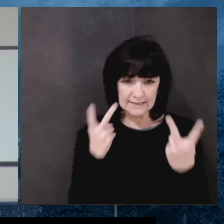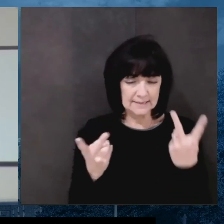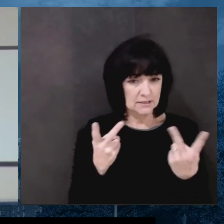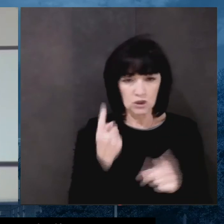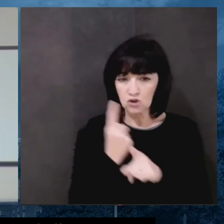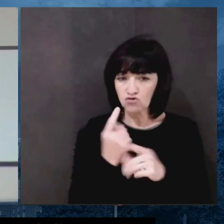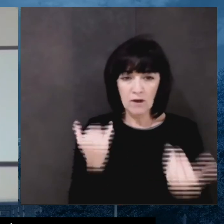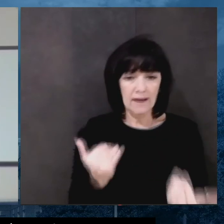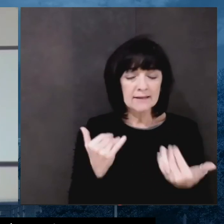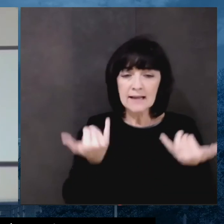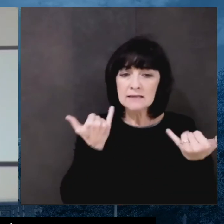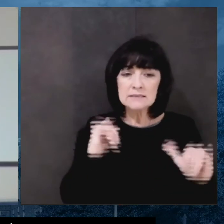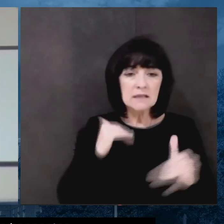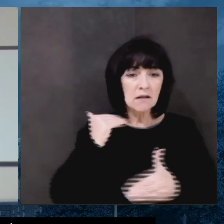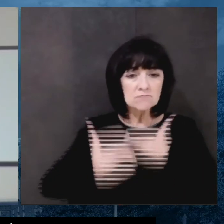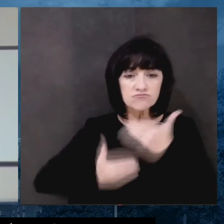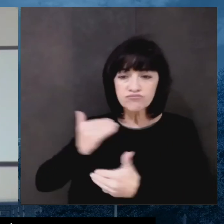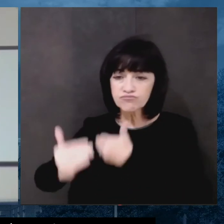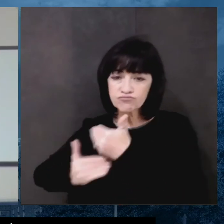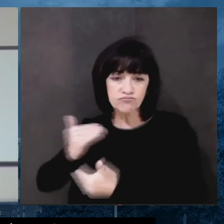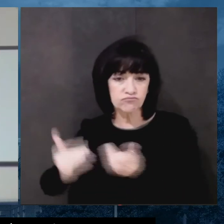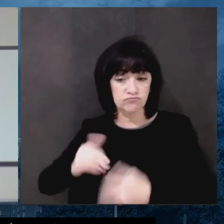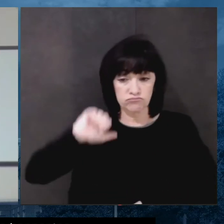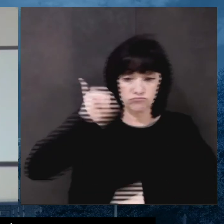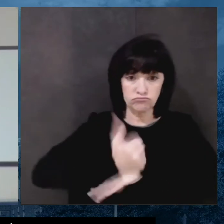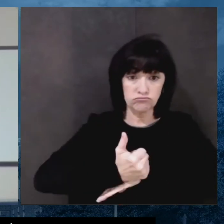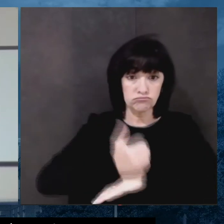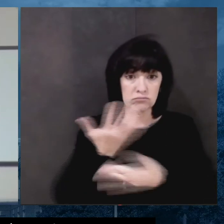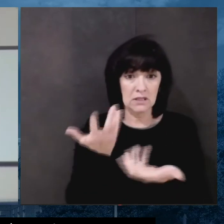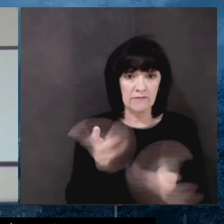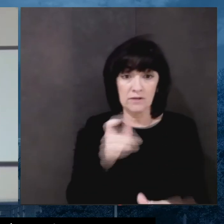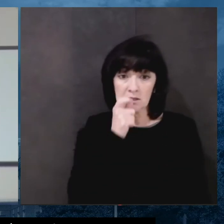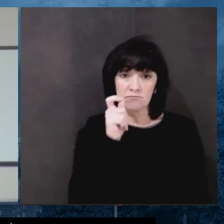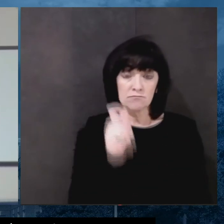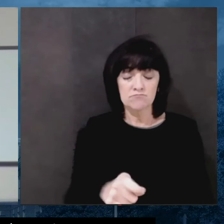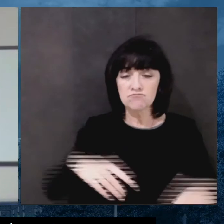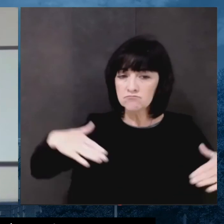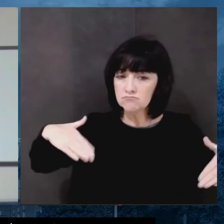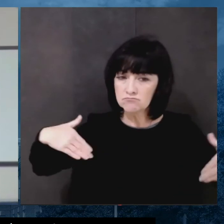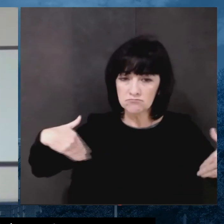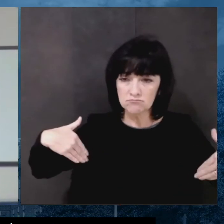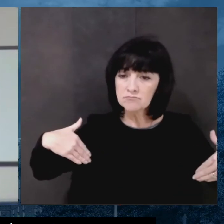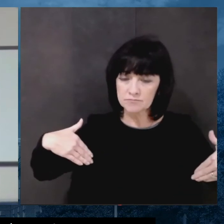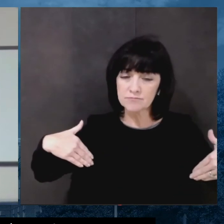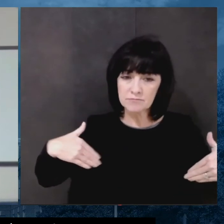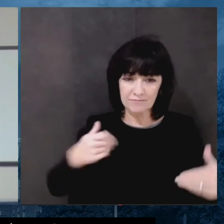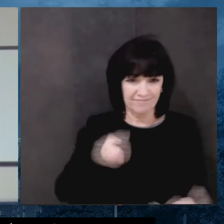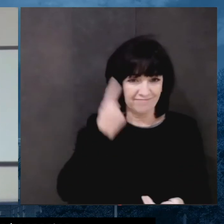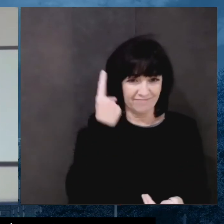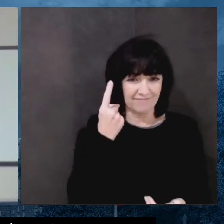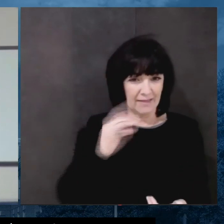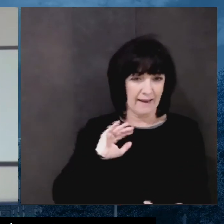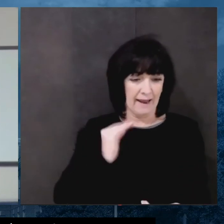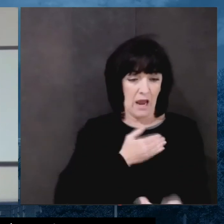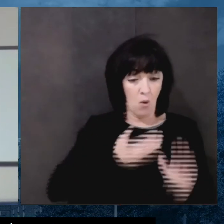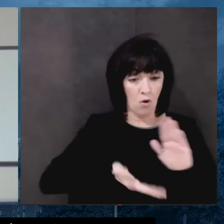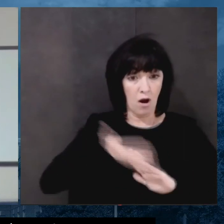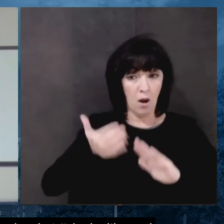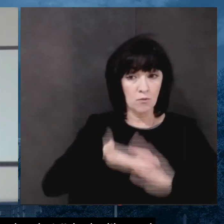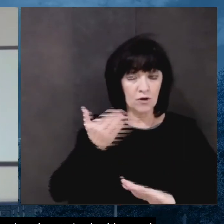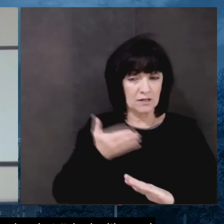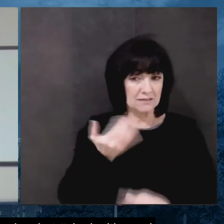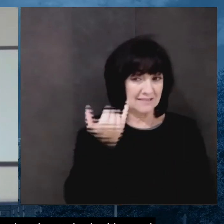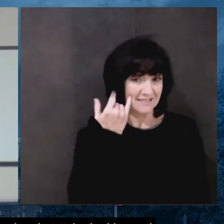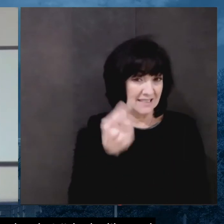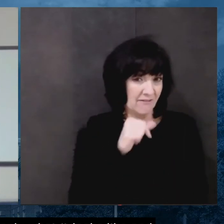are going to be dependent on what the vaccine supply is looking like and also the logistics and operational capabilities. If you're not aware, the vaccines